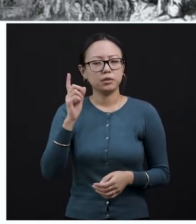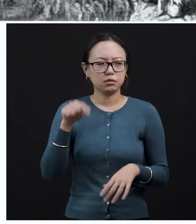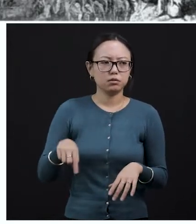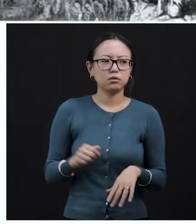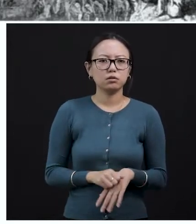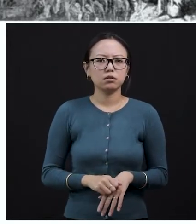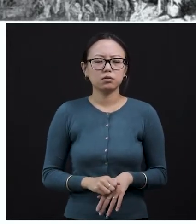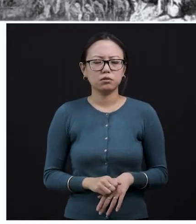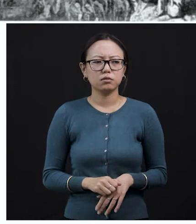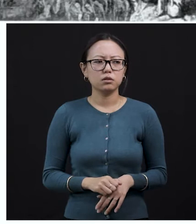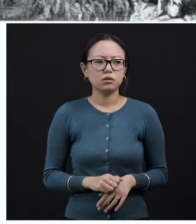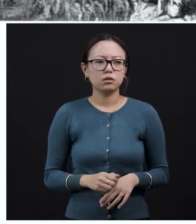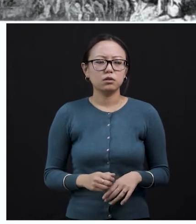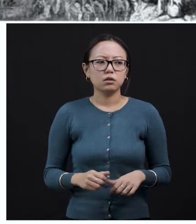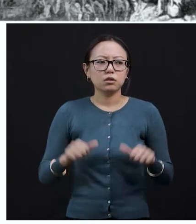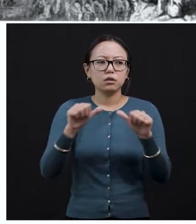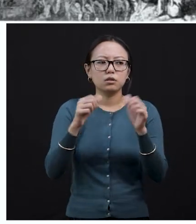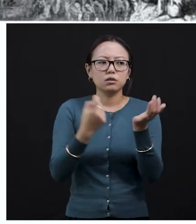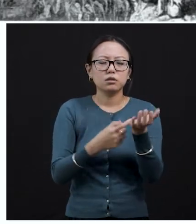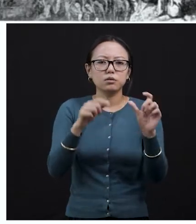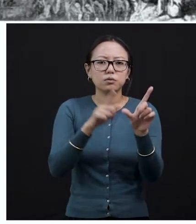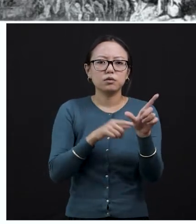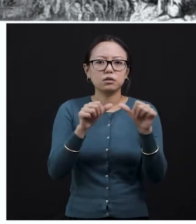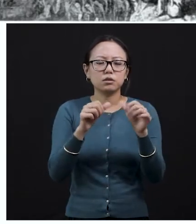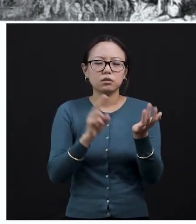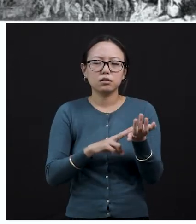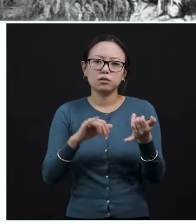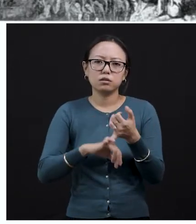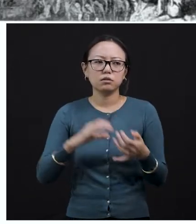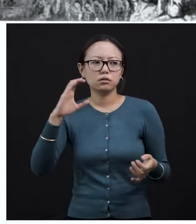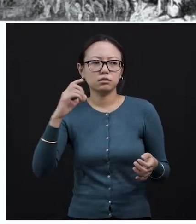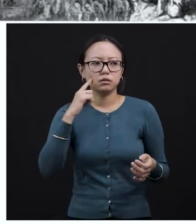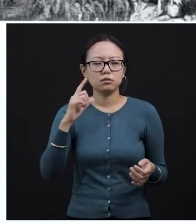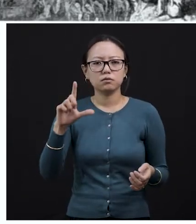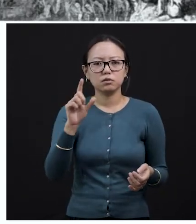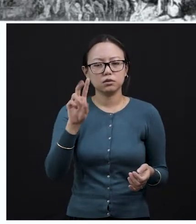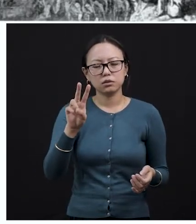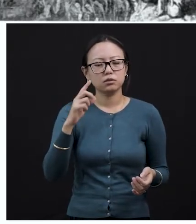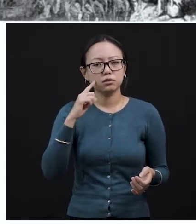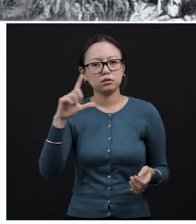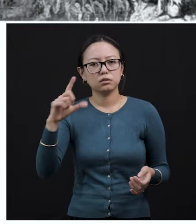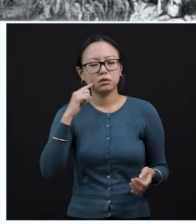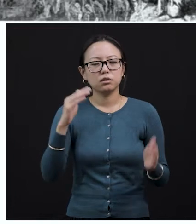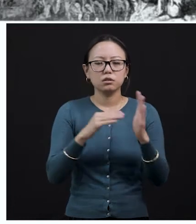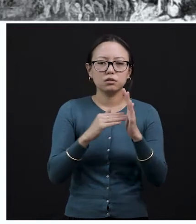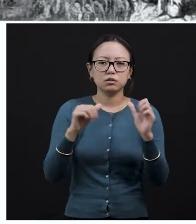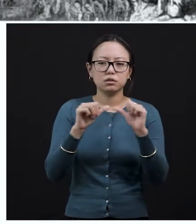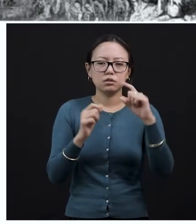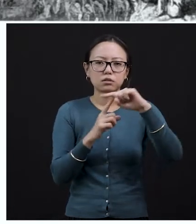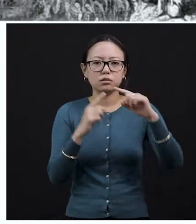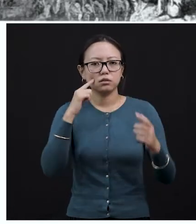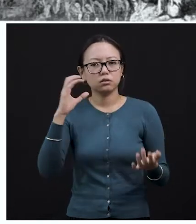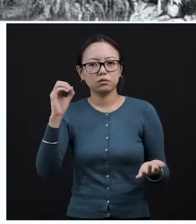here in this map you see the yellow color, right? These are the areas which were controlled